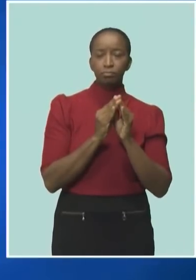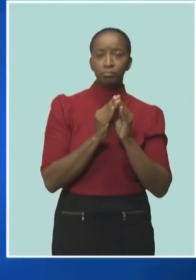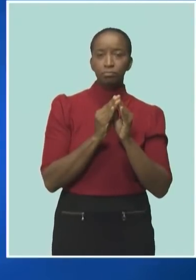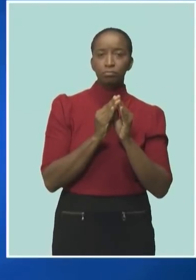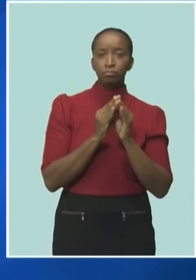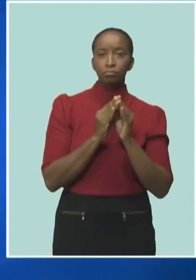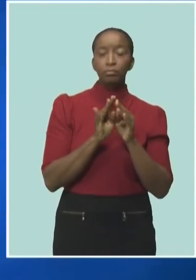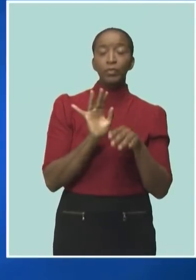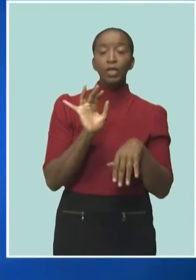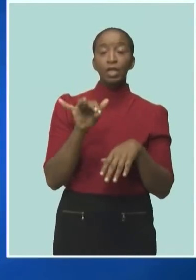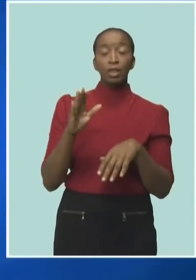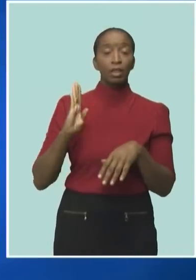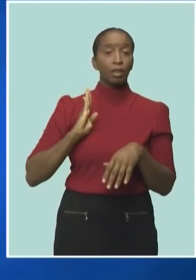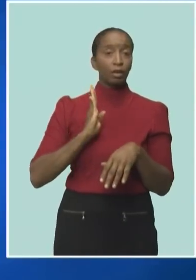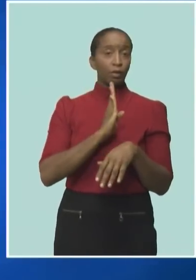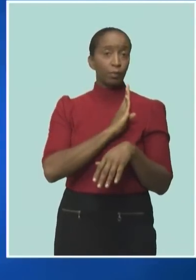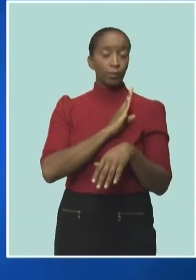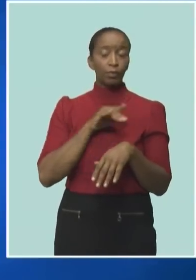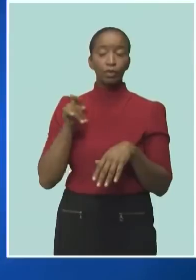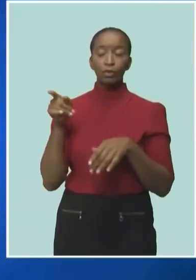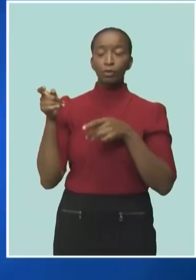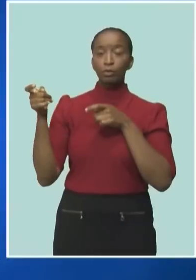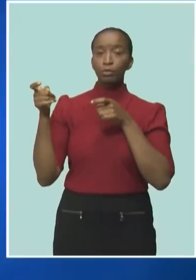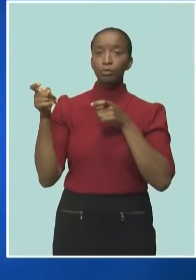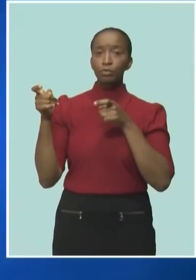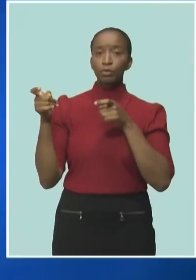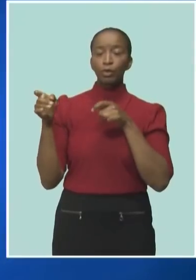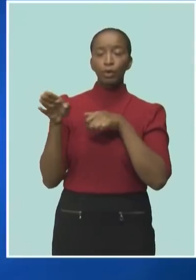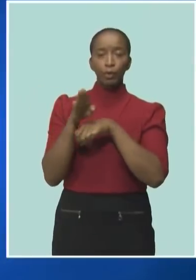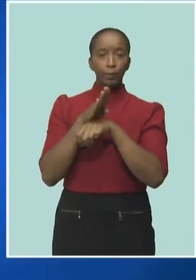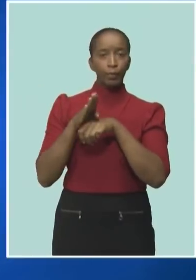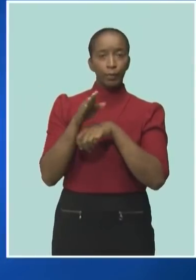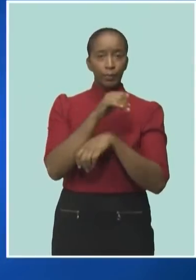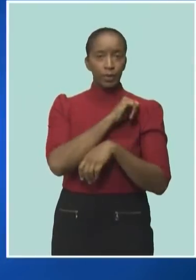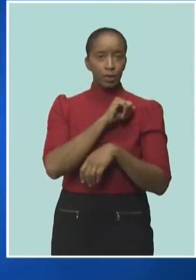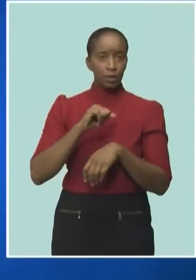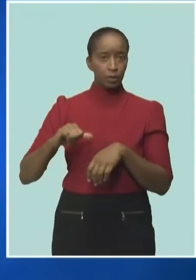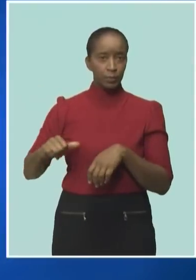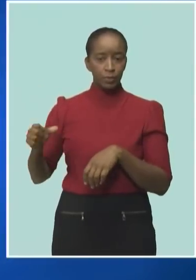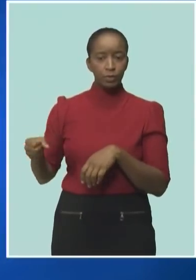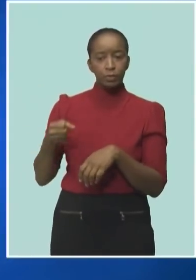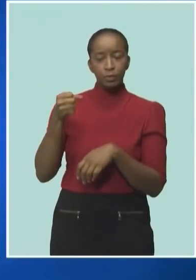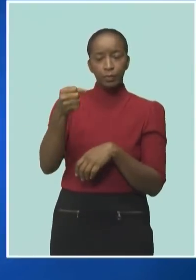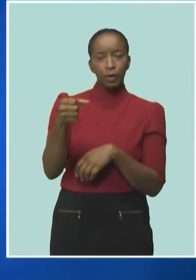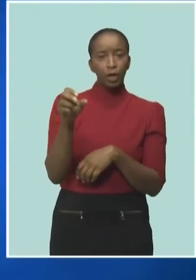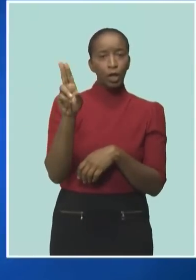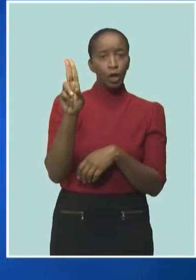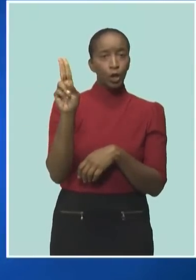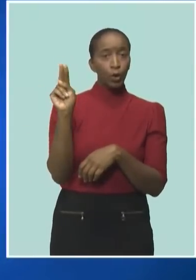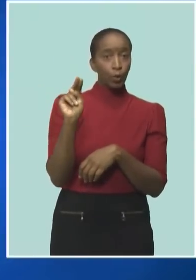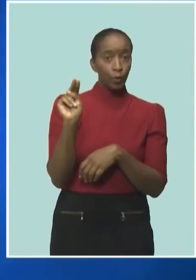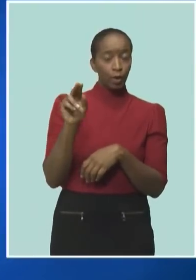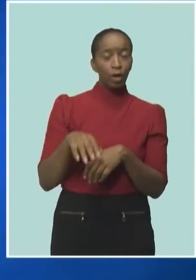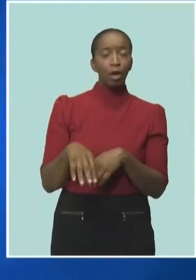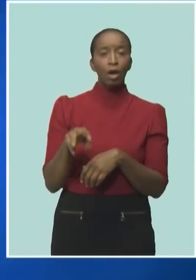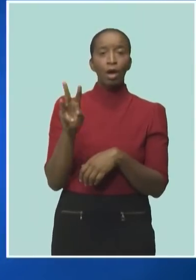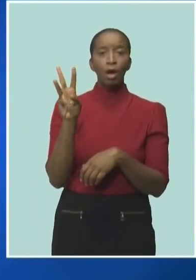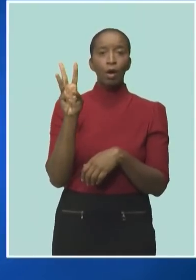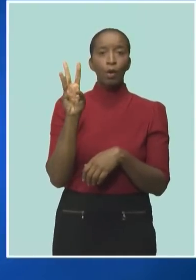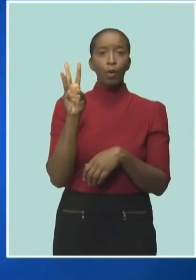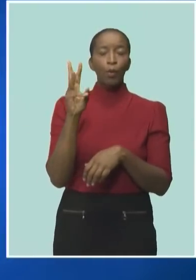Board was chaired by Ambassador and Permanent Representative of Barbados to the United Nations, the World Trade Organization and